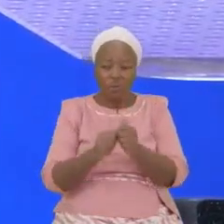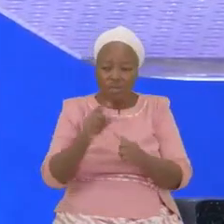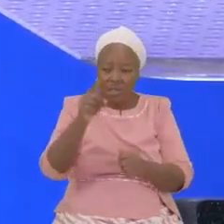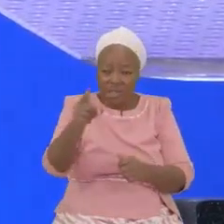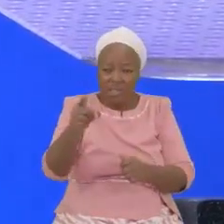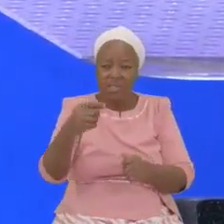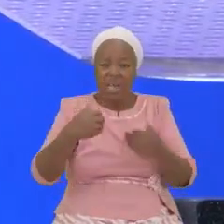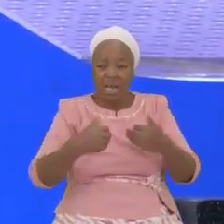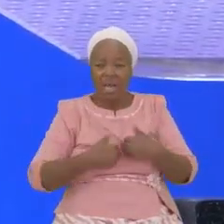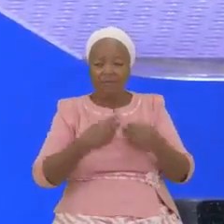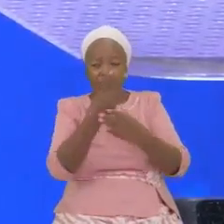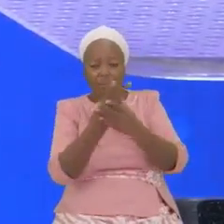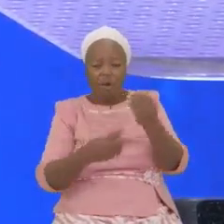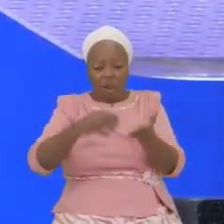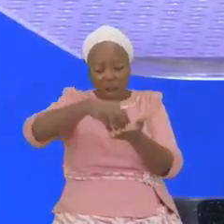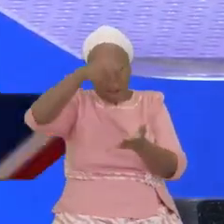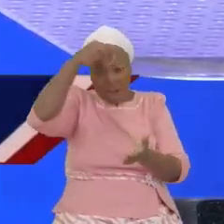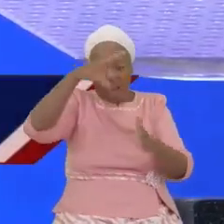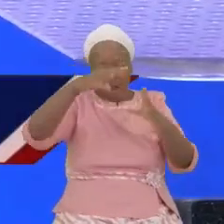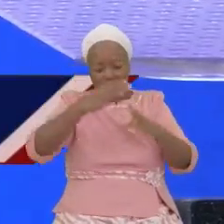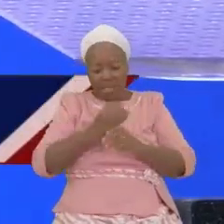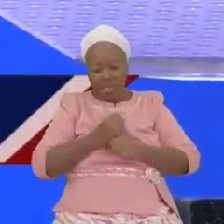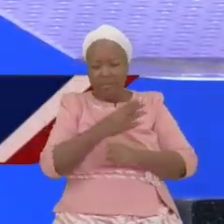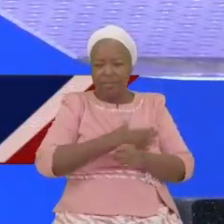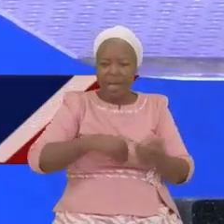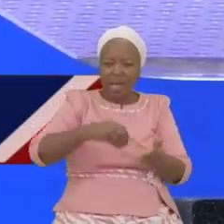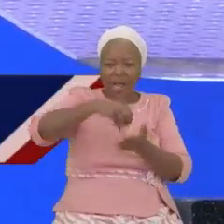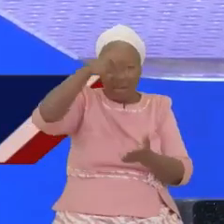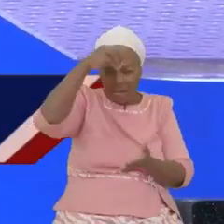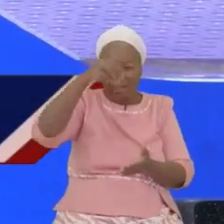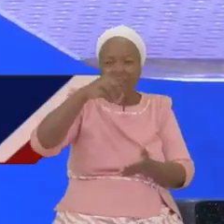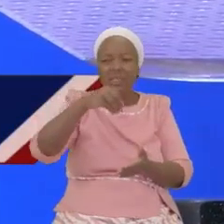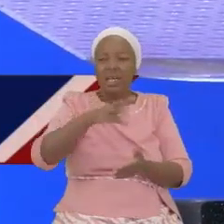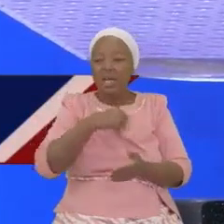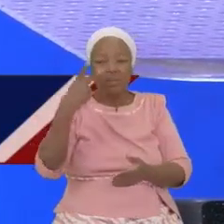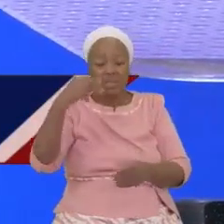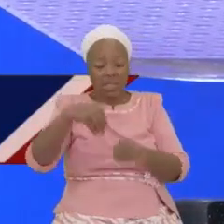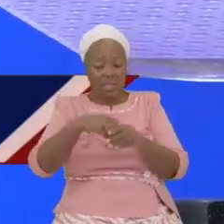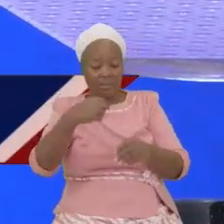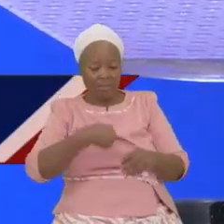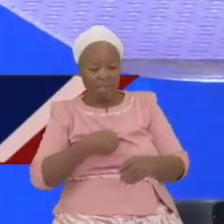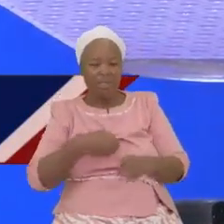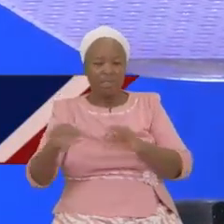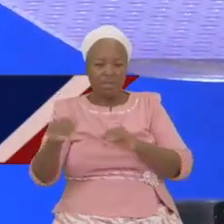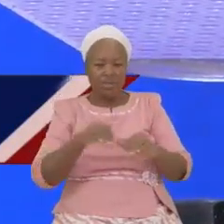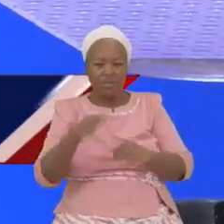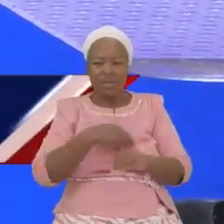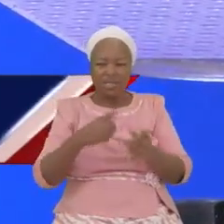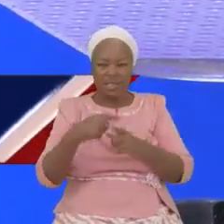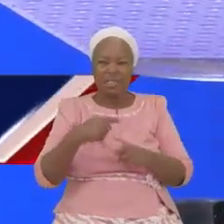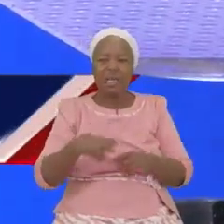and received and heard and seen in me do. Then it says, and the God